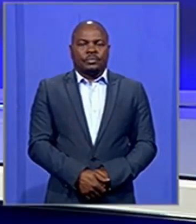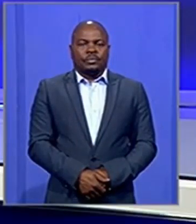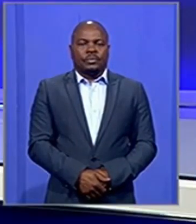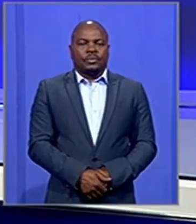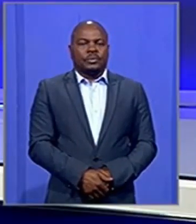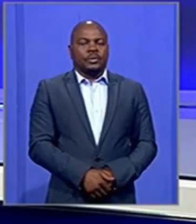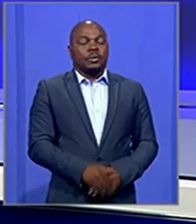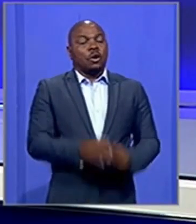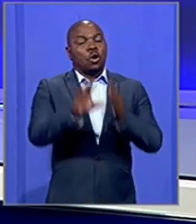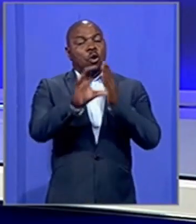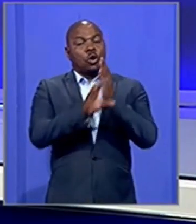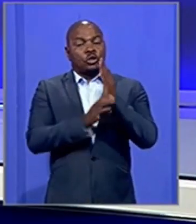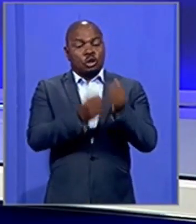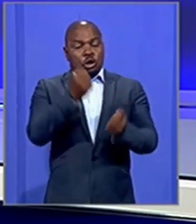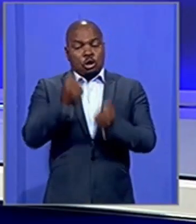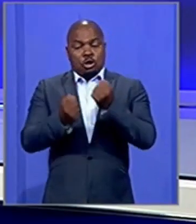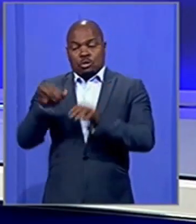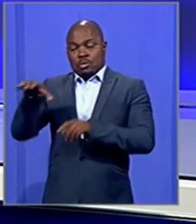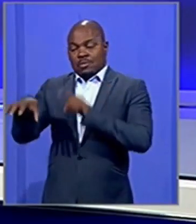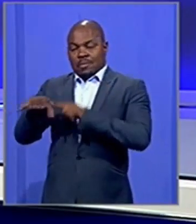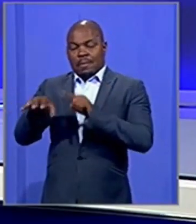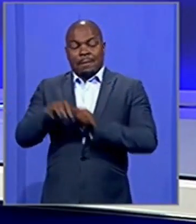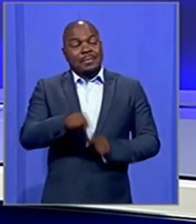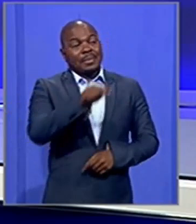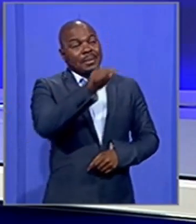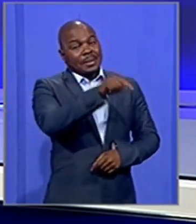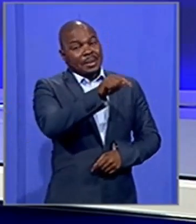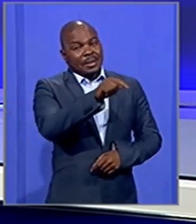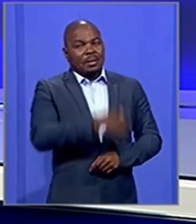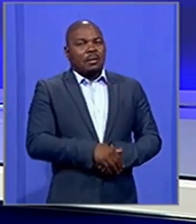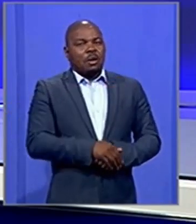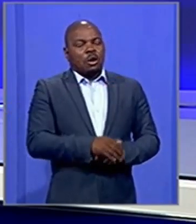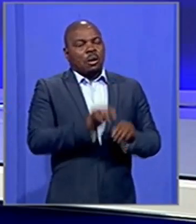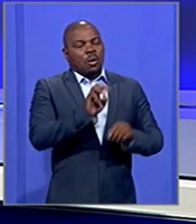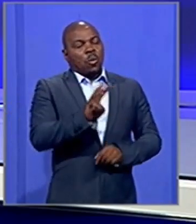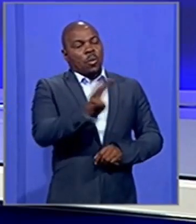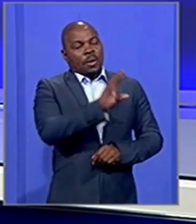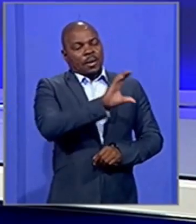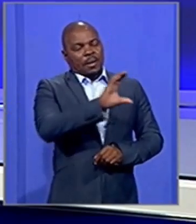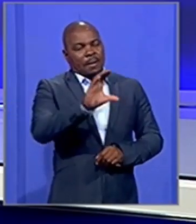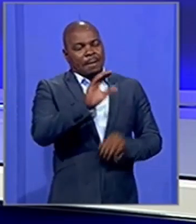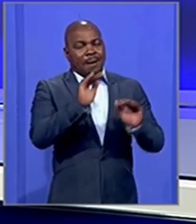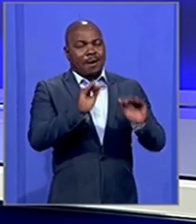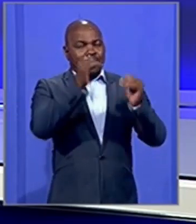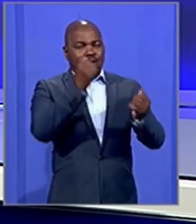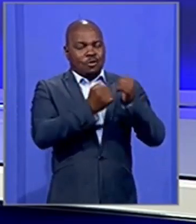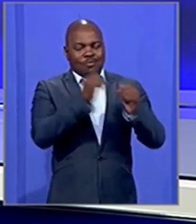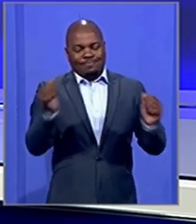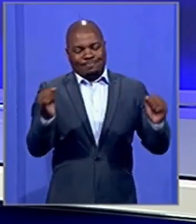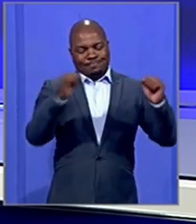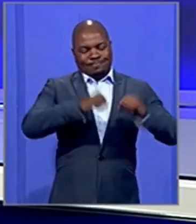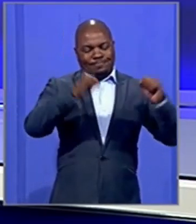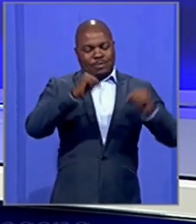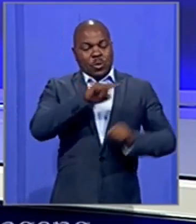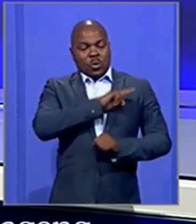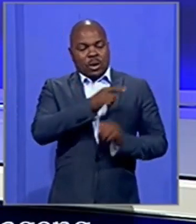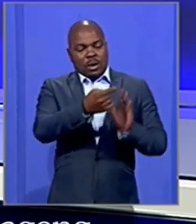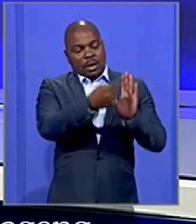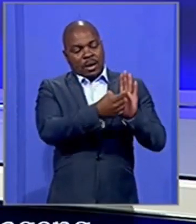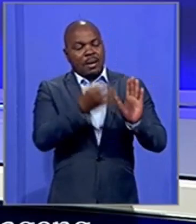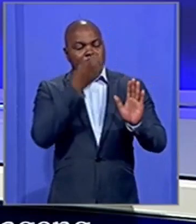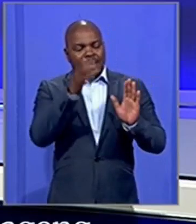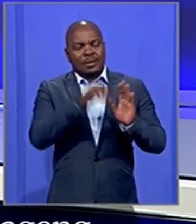Kgorotsheko ya molaotheo e thekgile kgoeletšo ya kgorotsheko yeo e phagamego ya Western Cape ya go se šome ka dikarolo tša